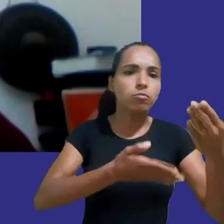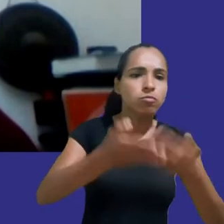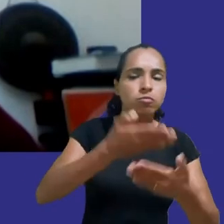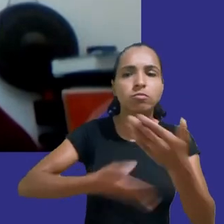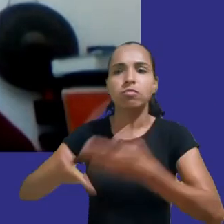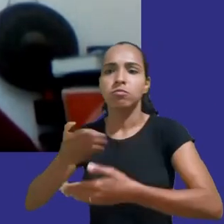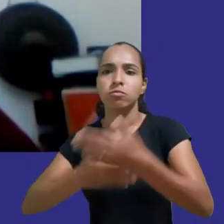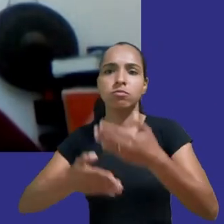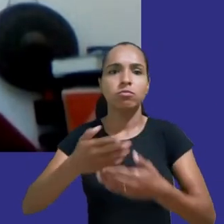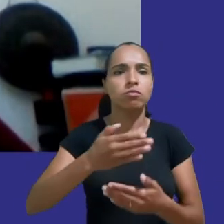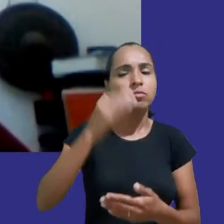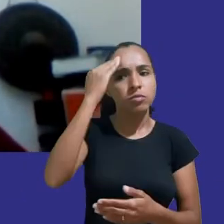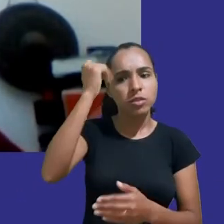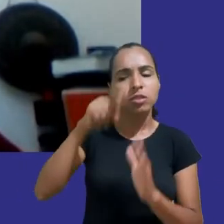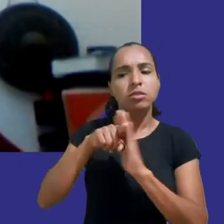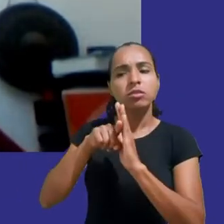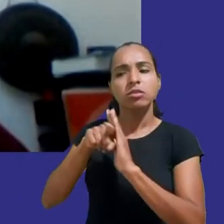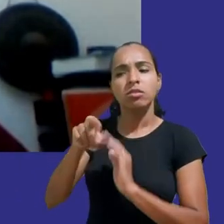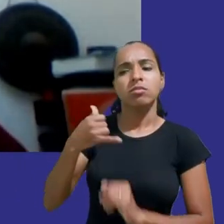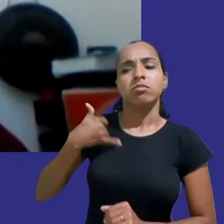of being under 13